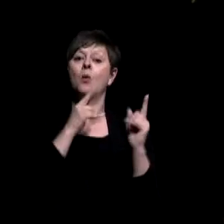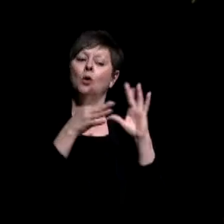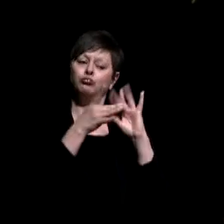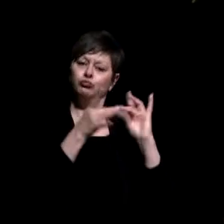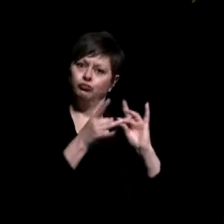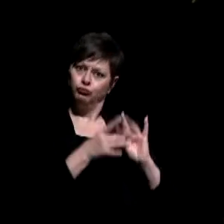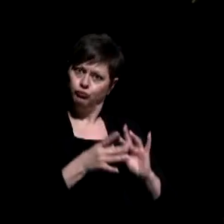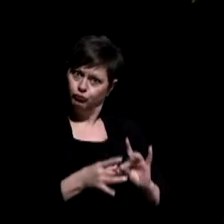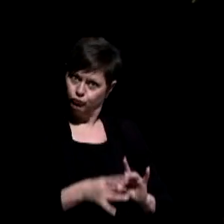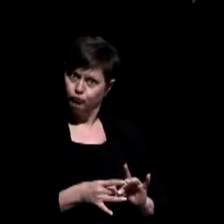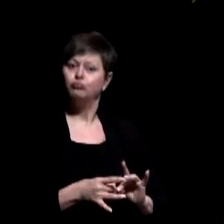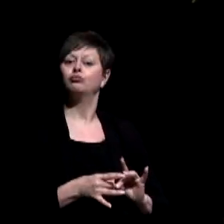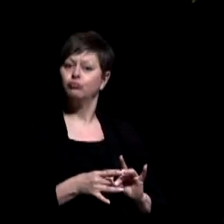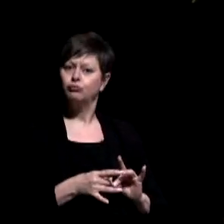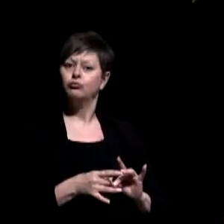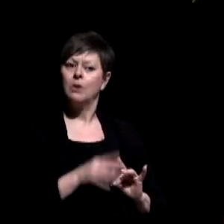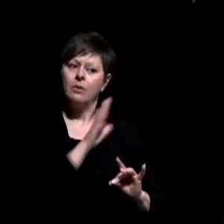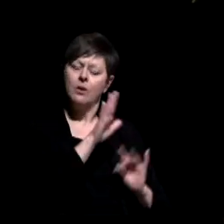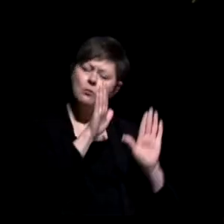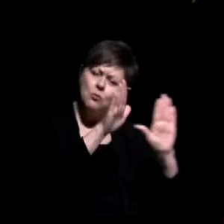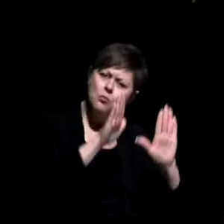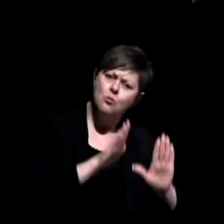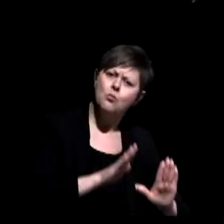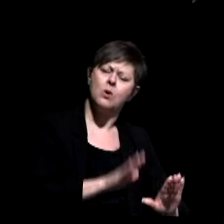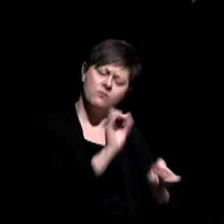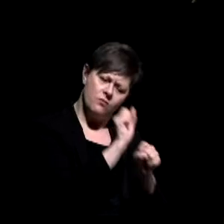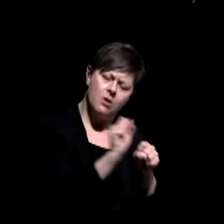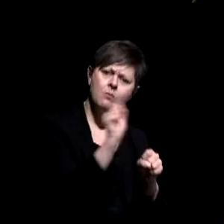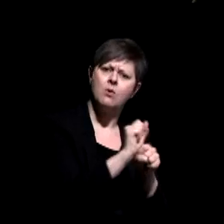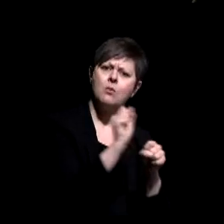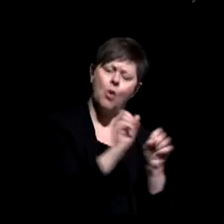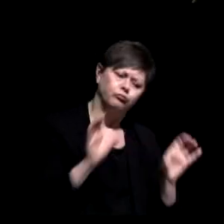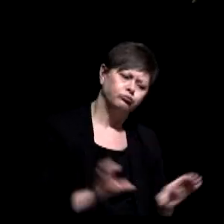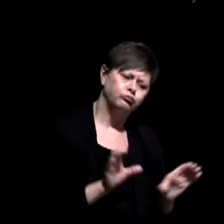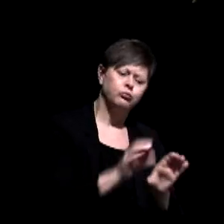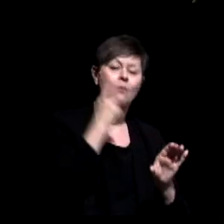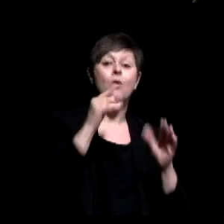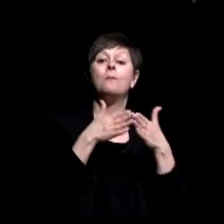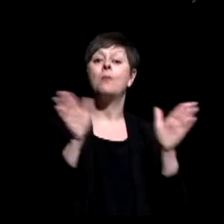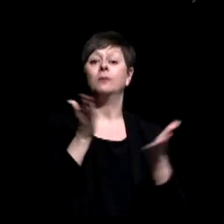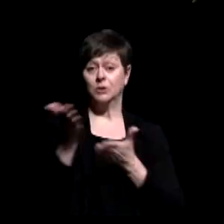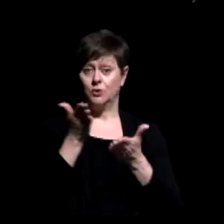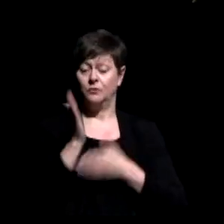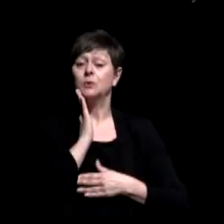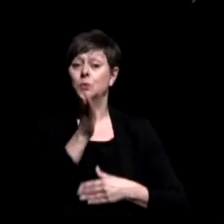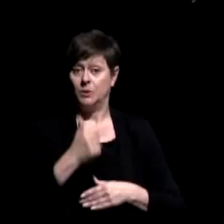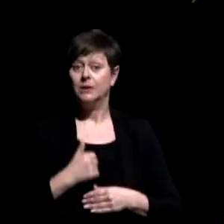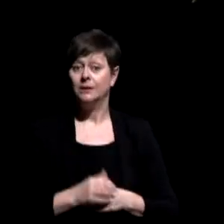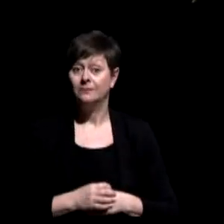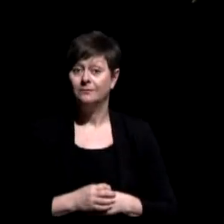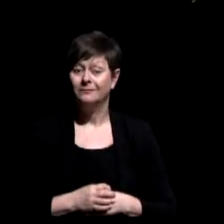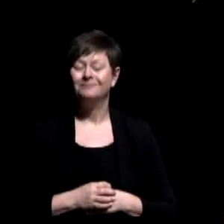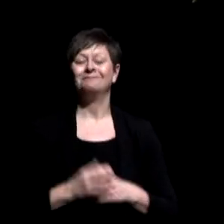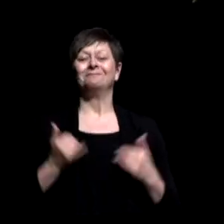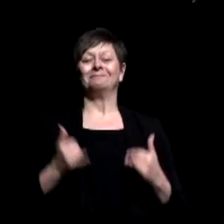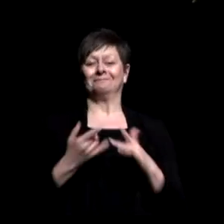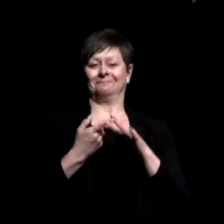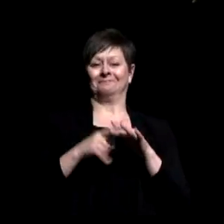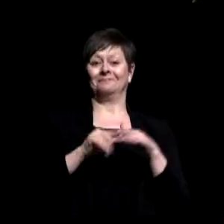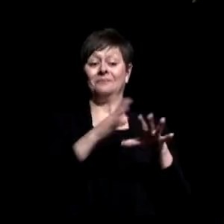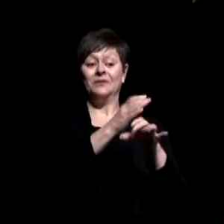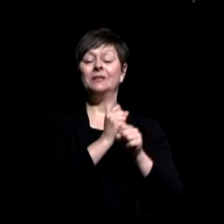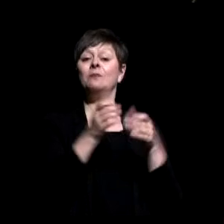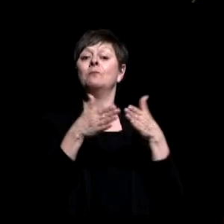outlining the recipient's exceptional contribution to the public service. To begin, to receive the